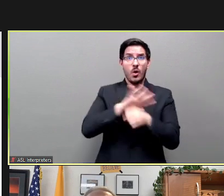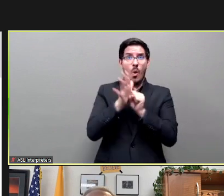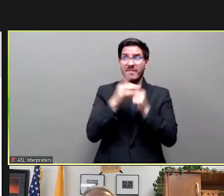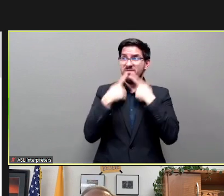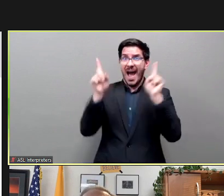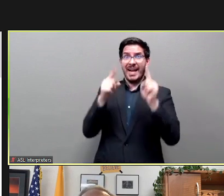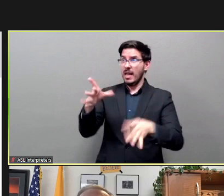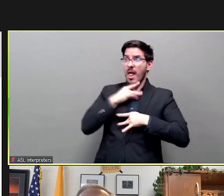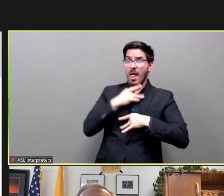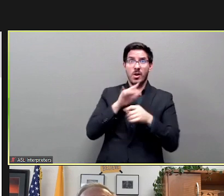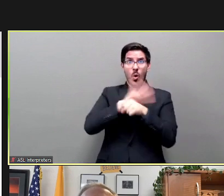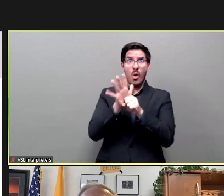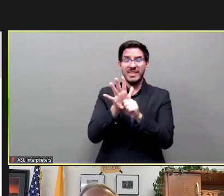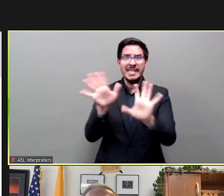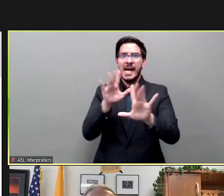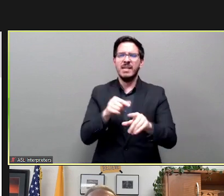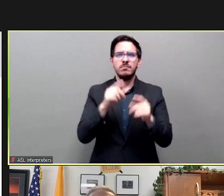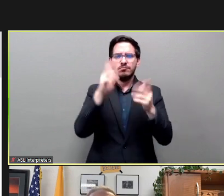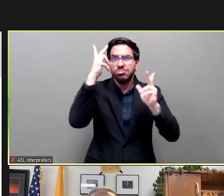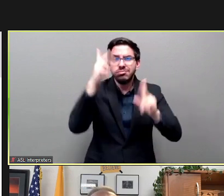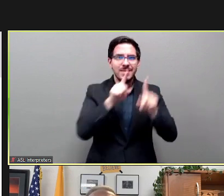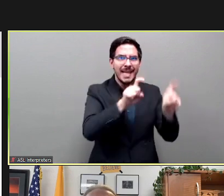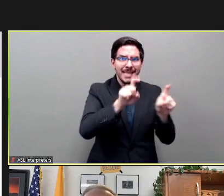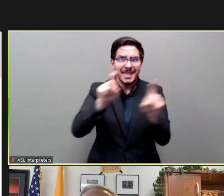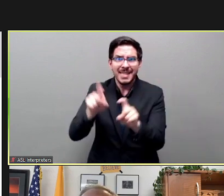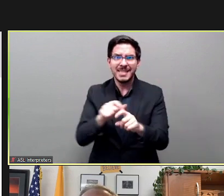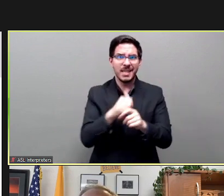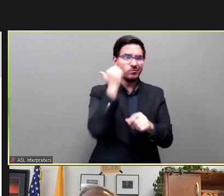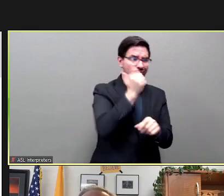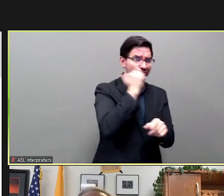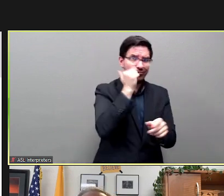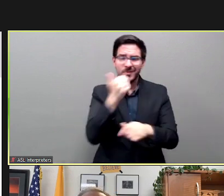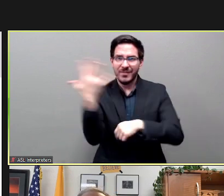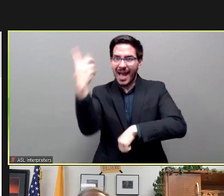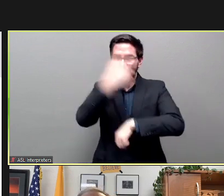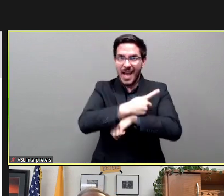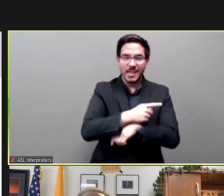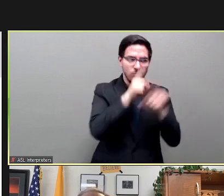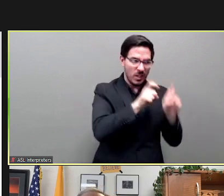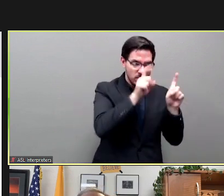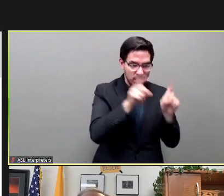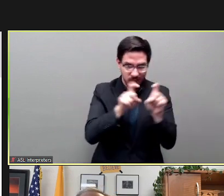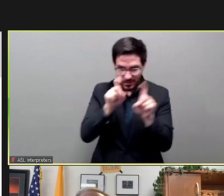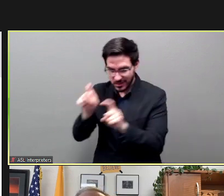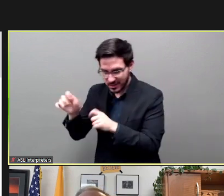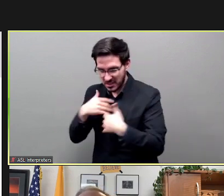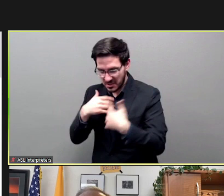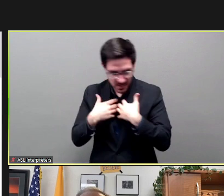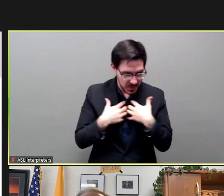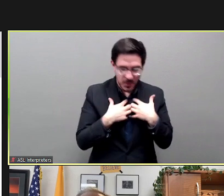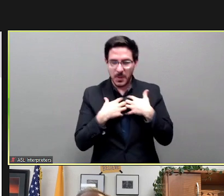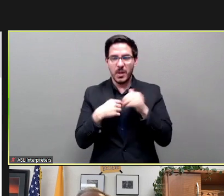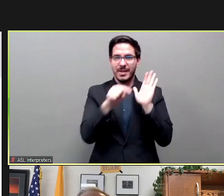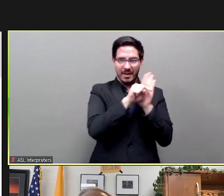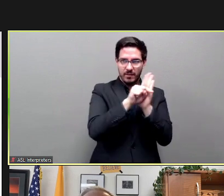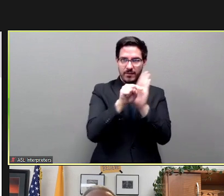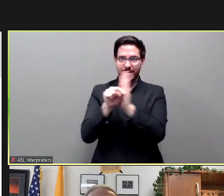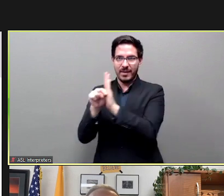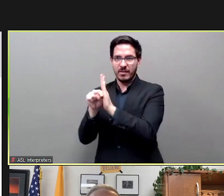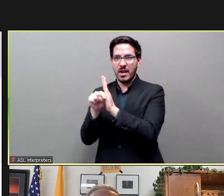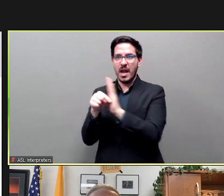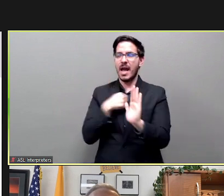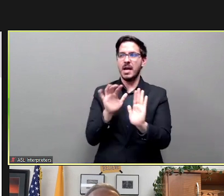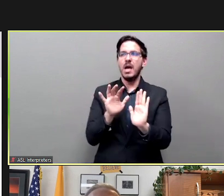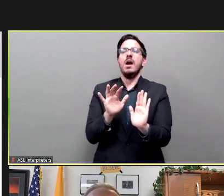home testing. Finally got a PCR. All of them were negative, and I'm fairly confident that I had